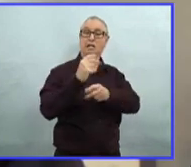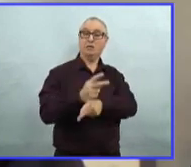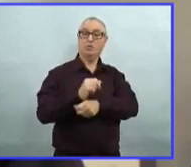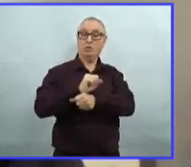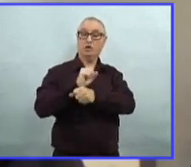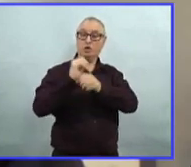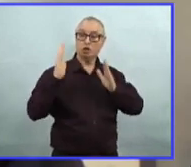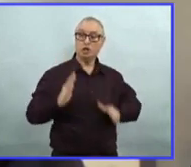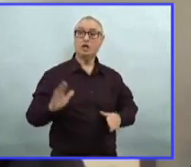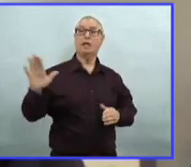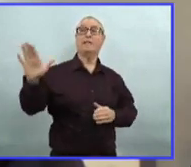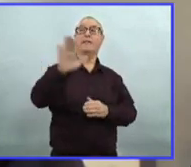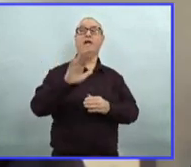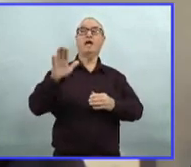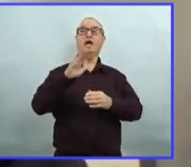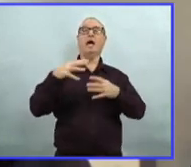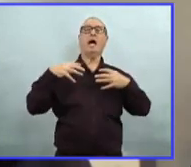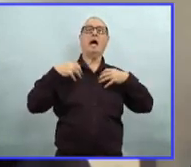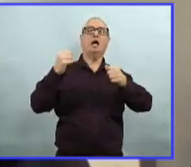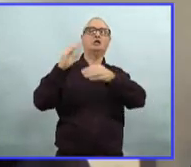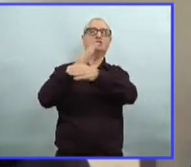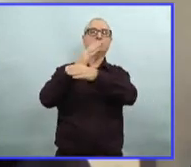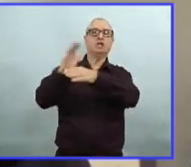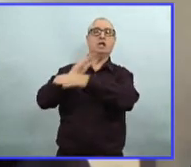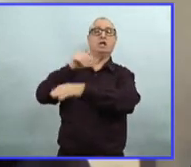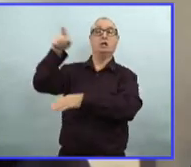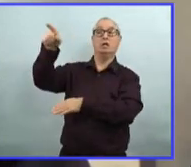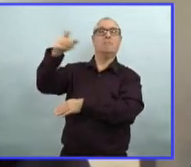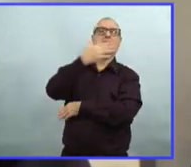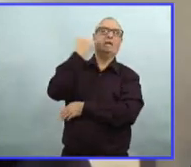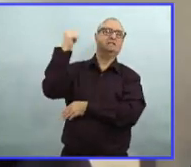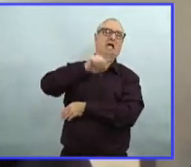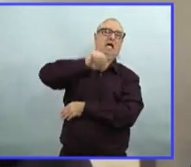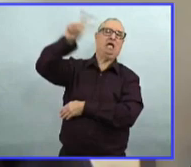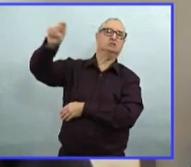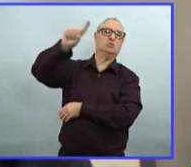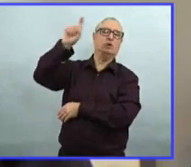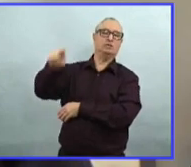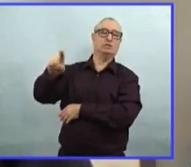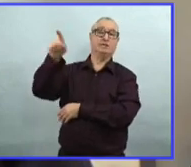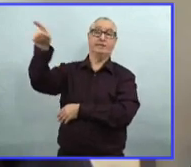to consider, but there hasn't been any changes yet.